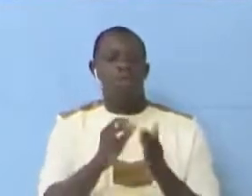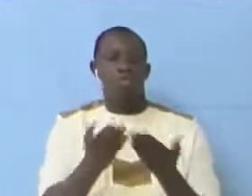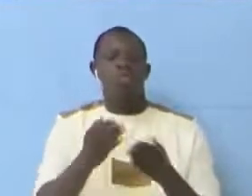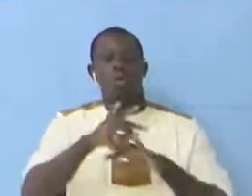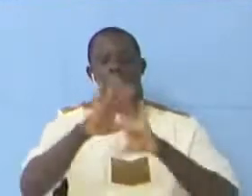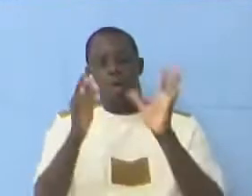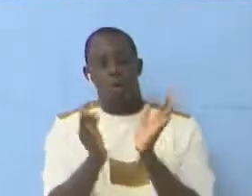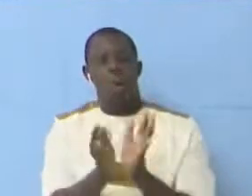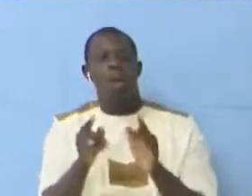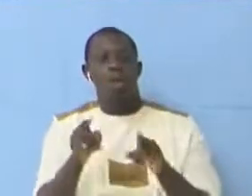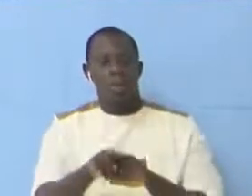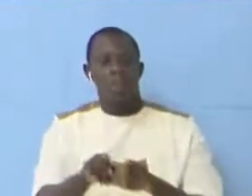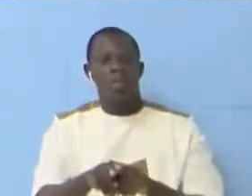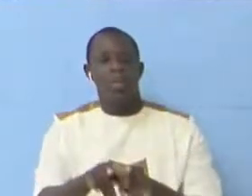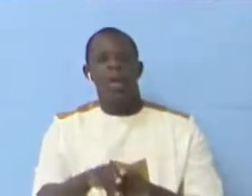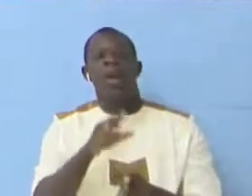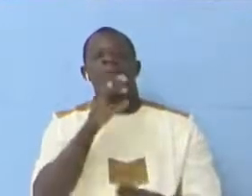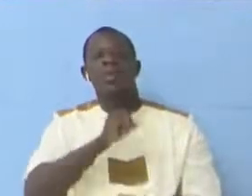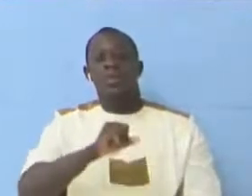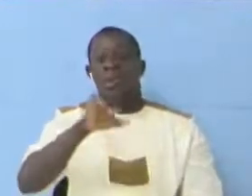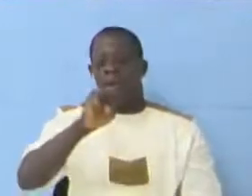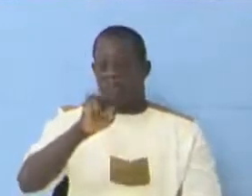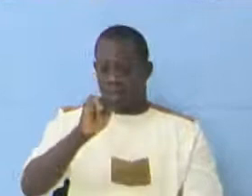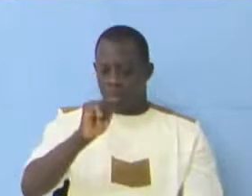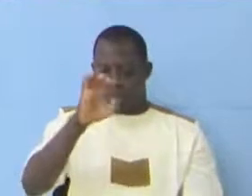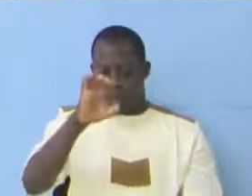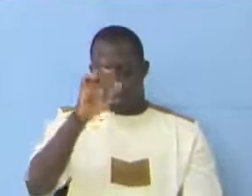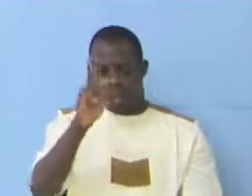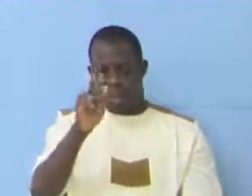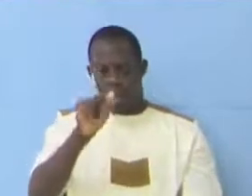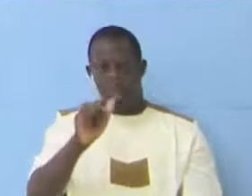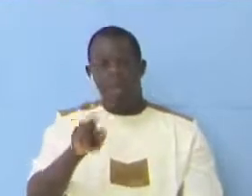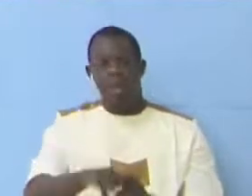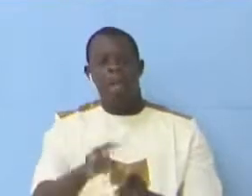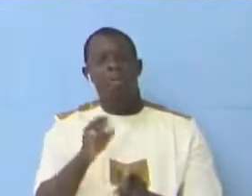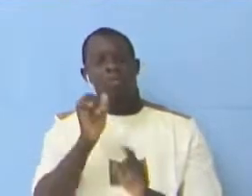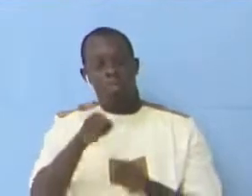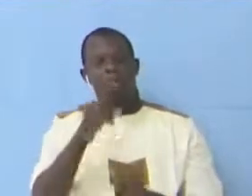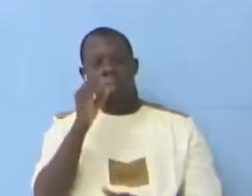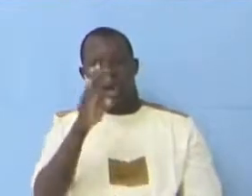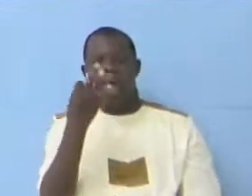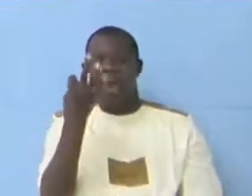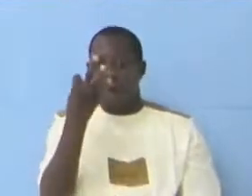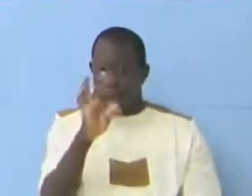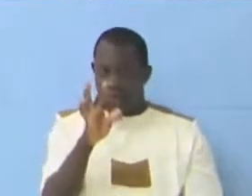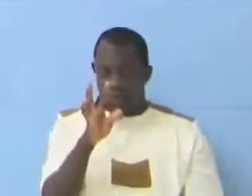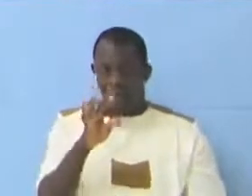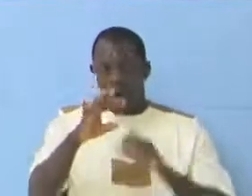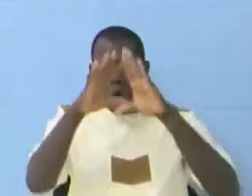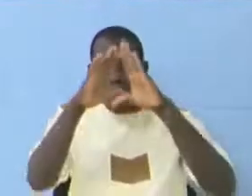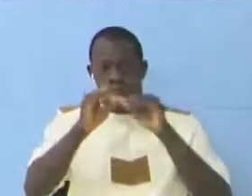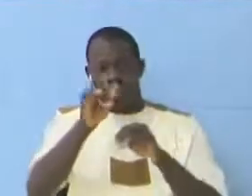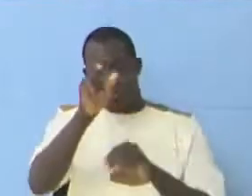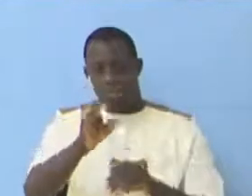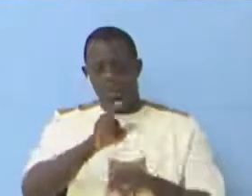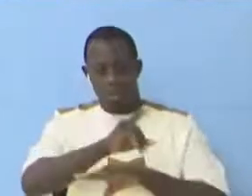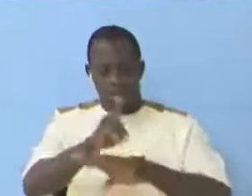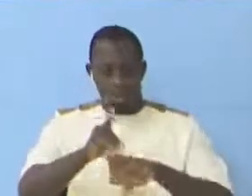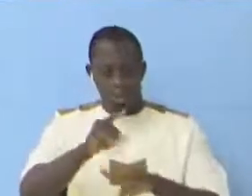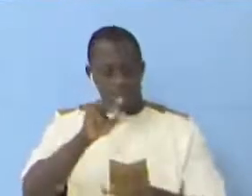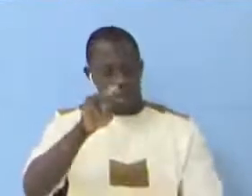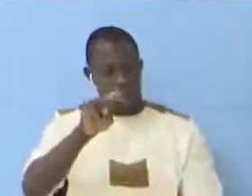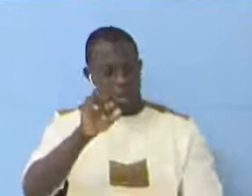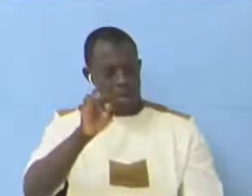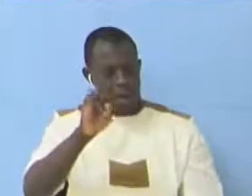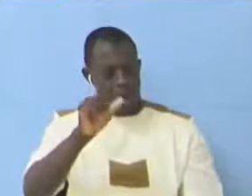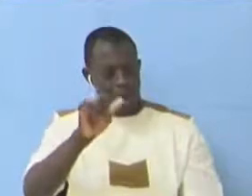Mr. Seka, we could say that if the officers at the NIA refused to